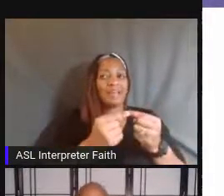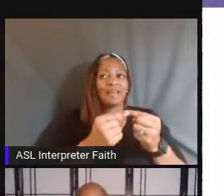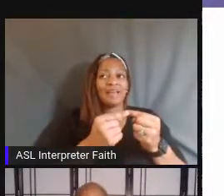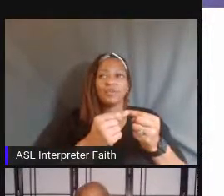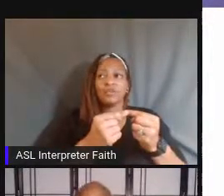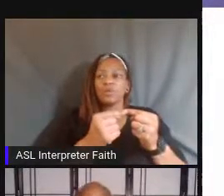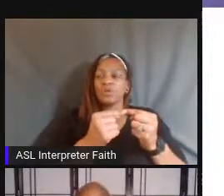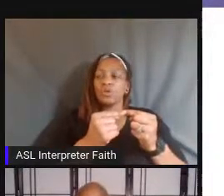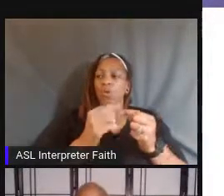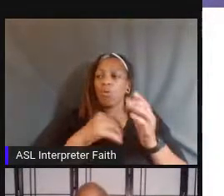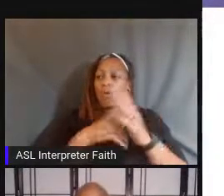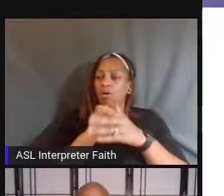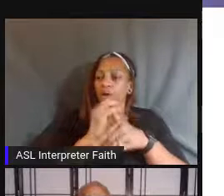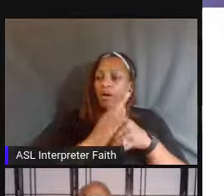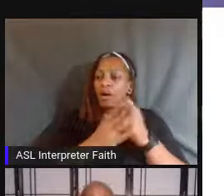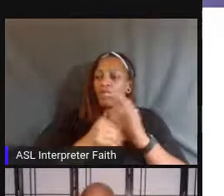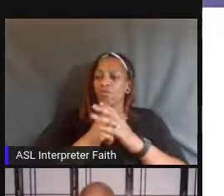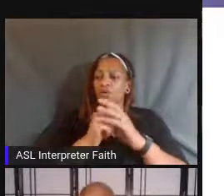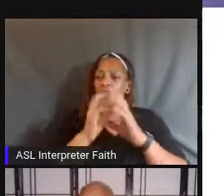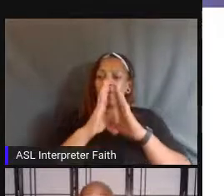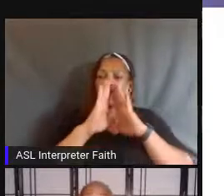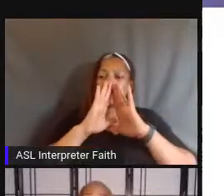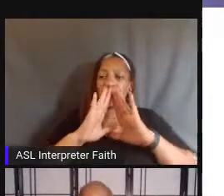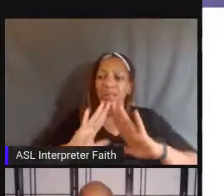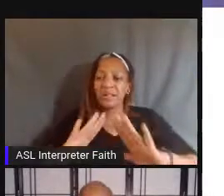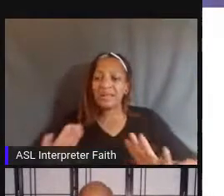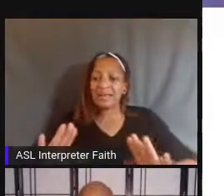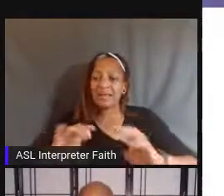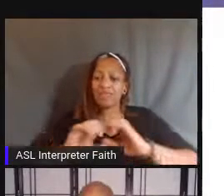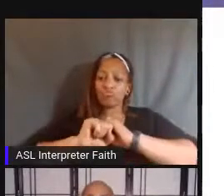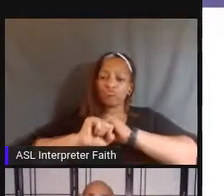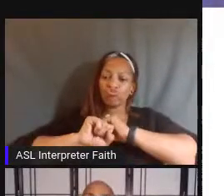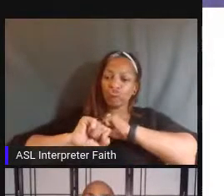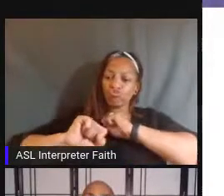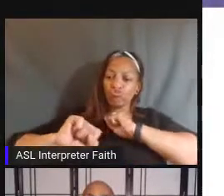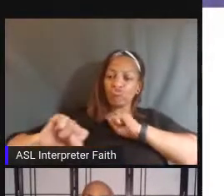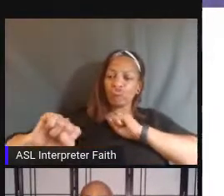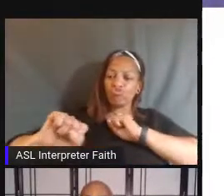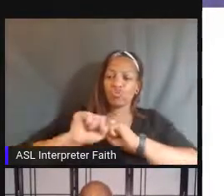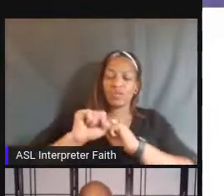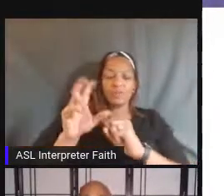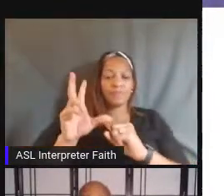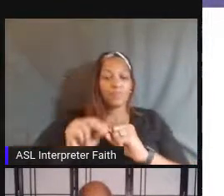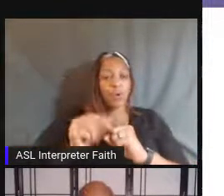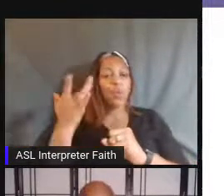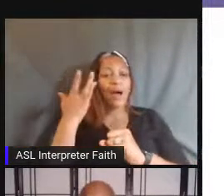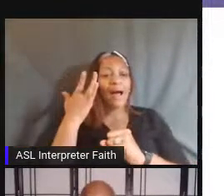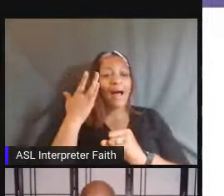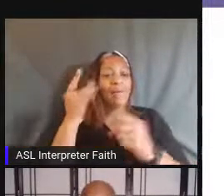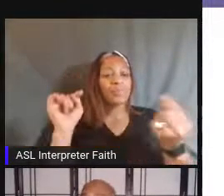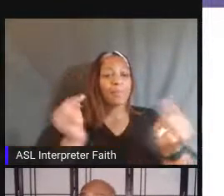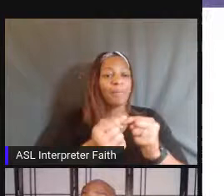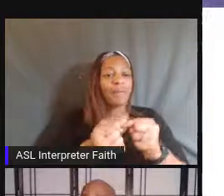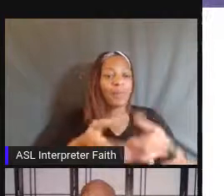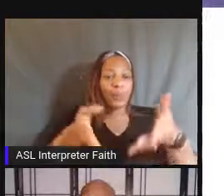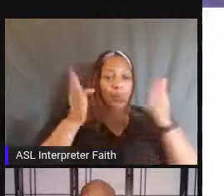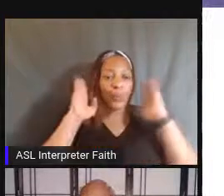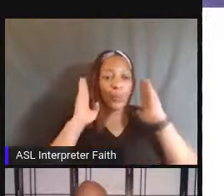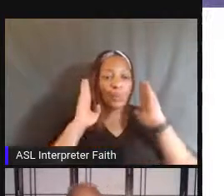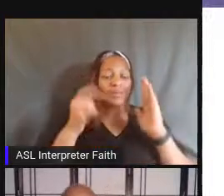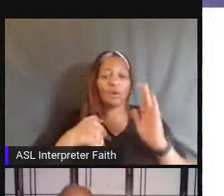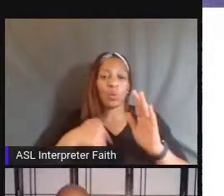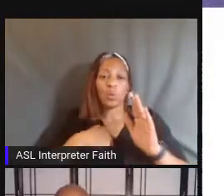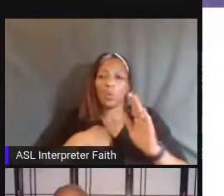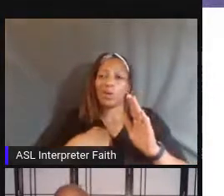think comfort. We don't think stretch, because the pain is so overwhelming and we're conditioned to focus on